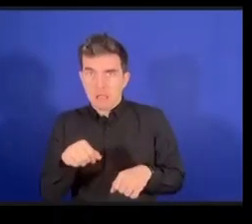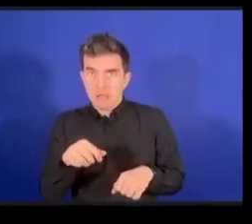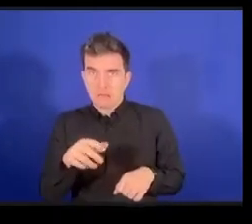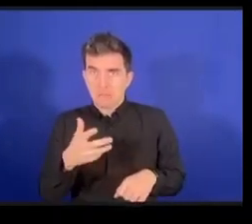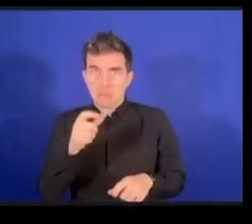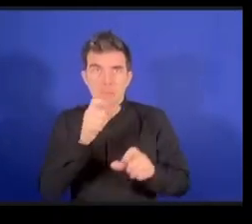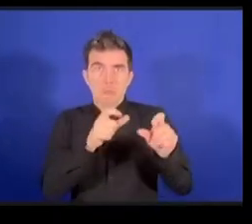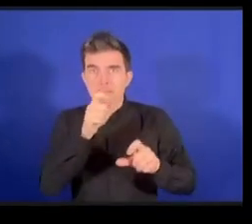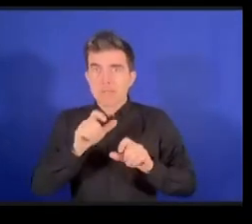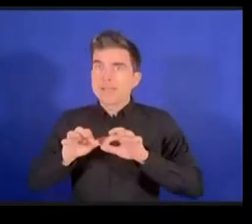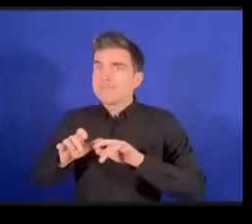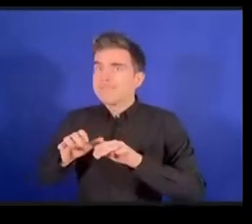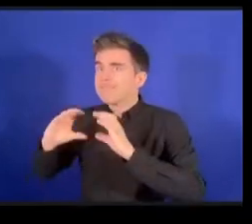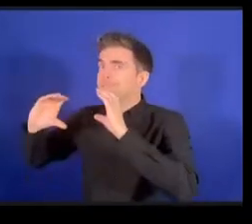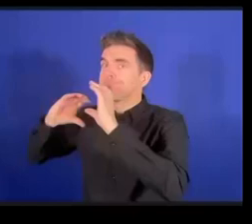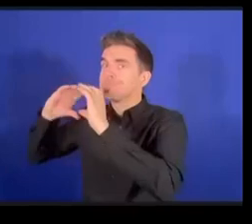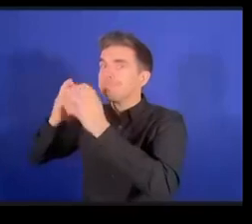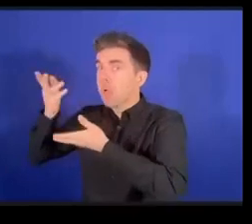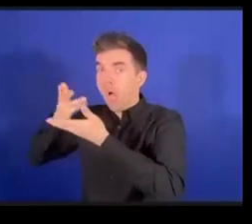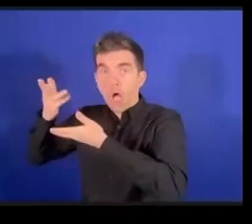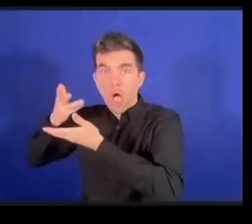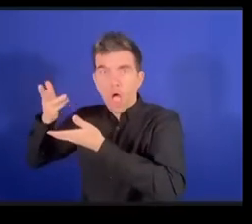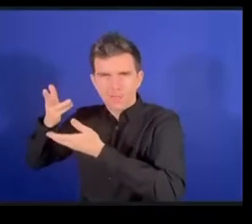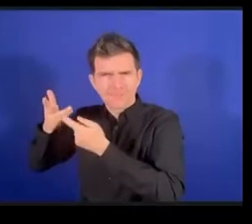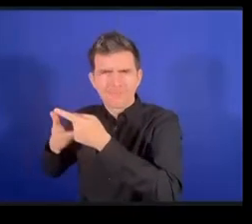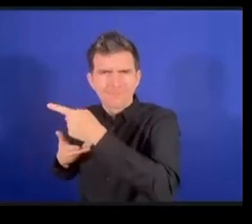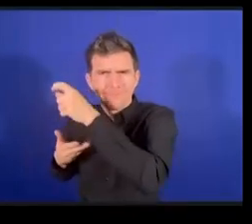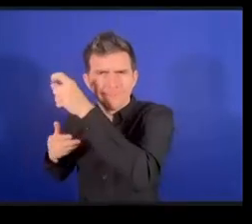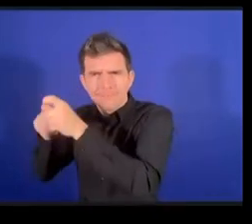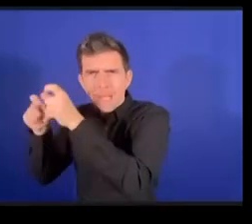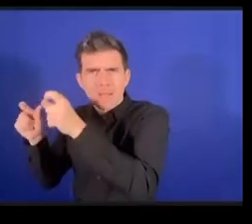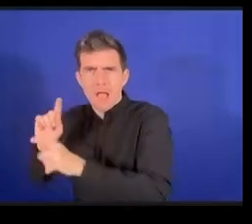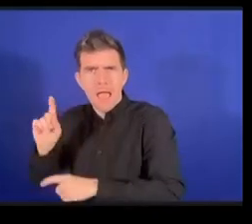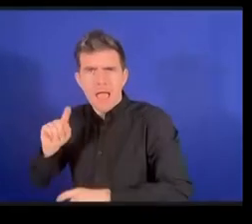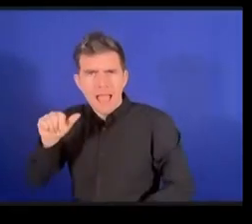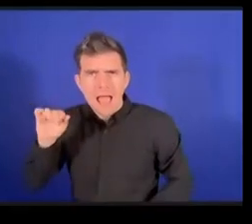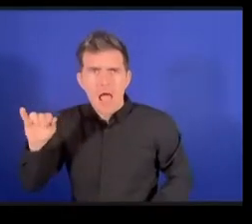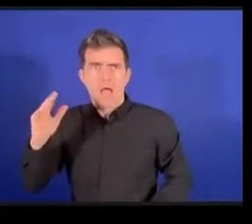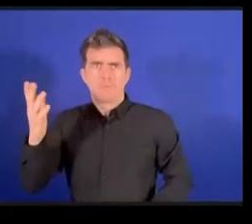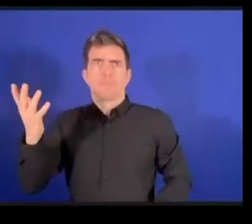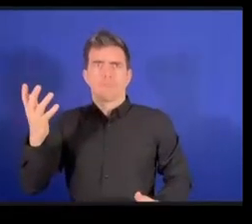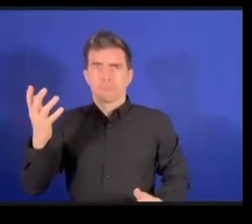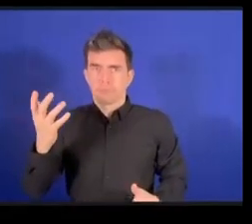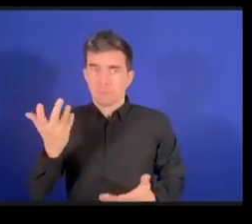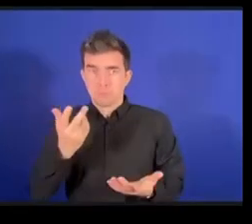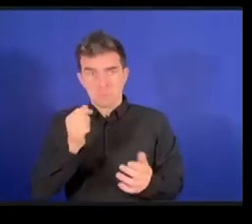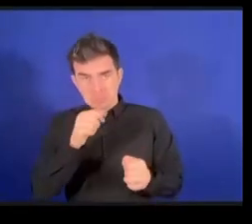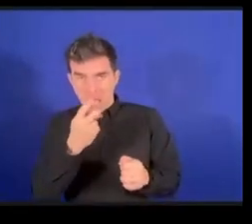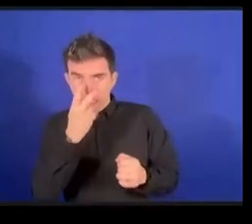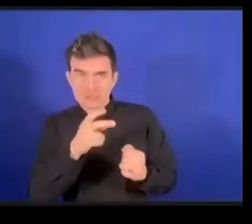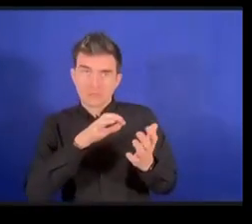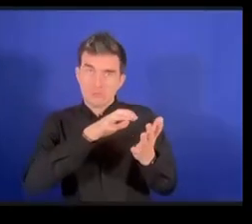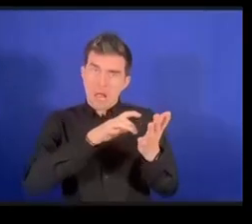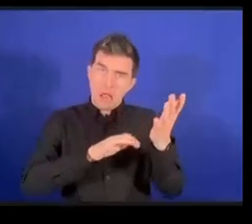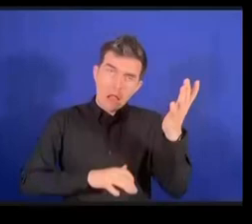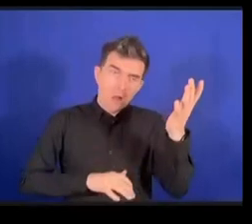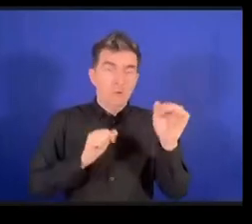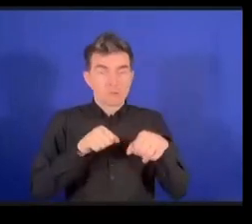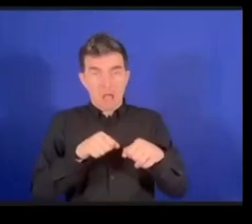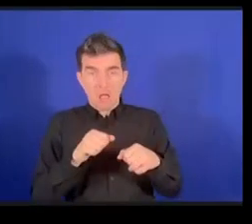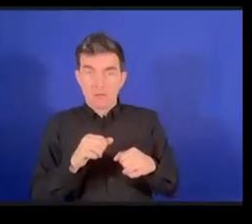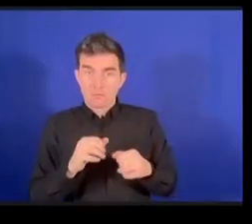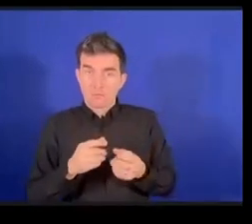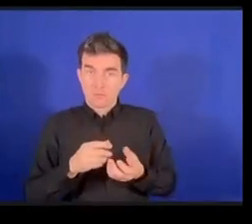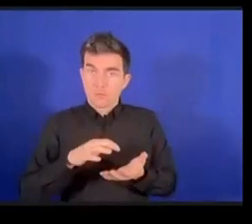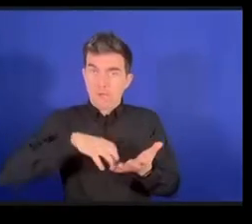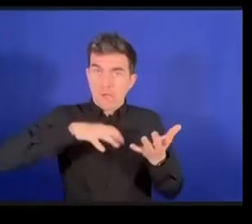intelligence is a much broader field uh even neural networks deep learnings uh and so forth which are the